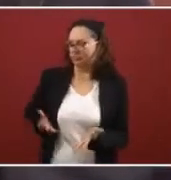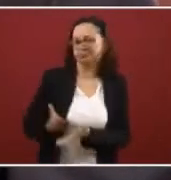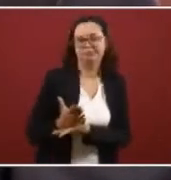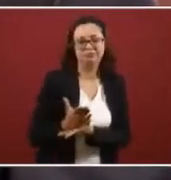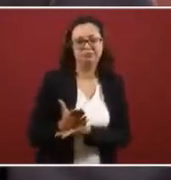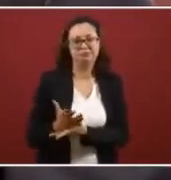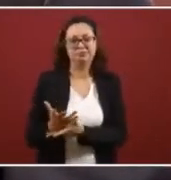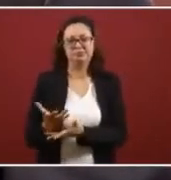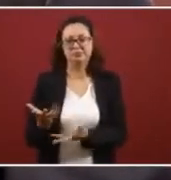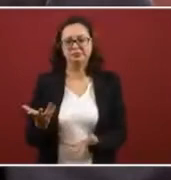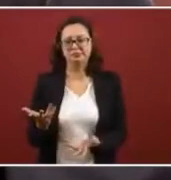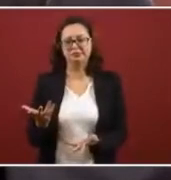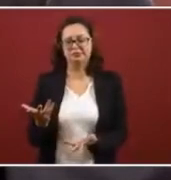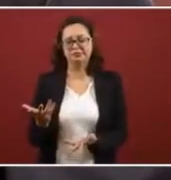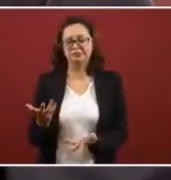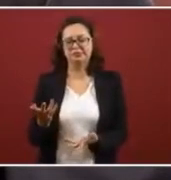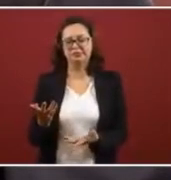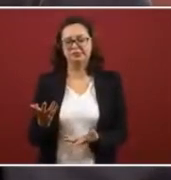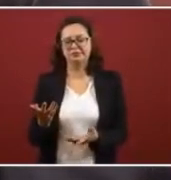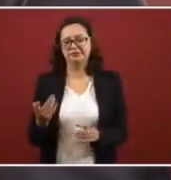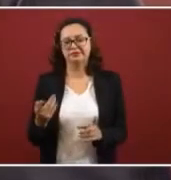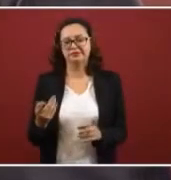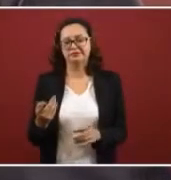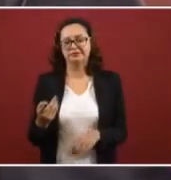He was trying to help.